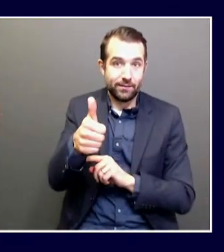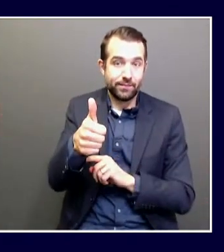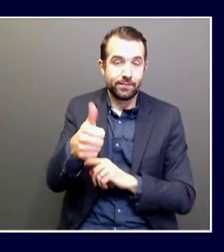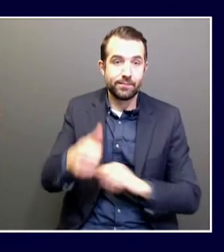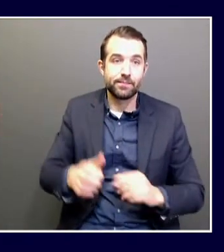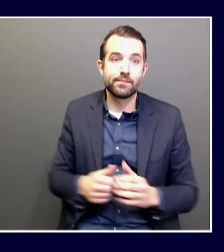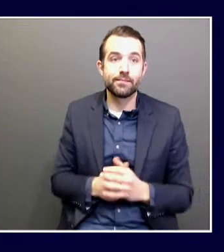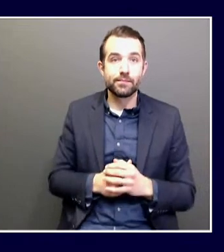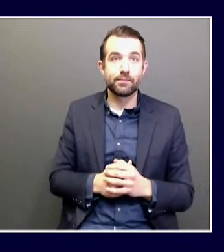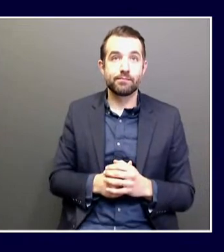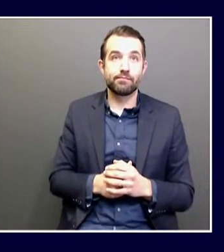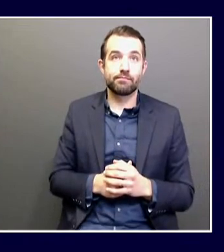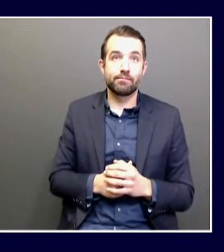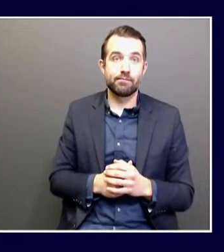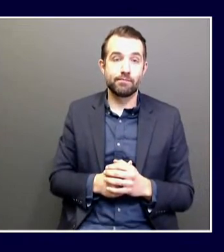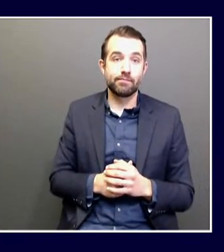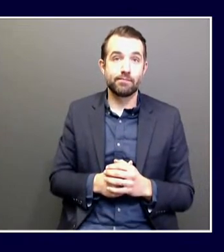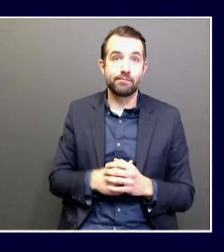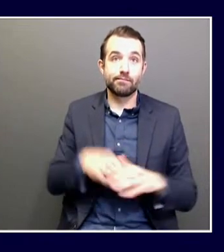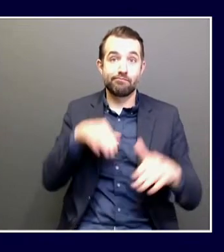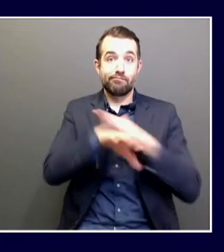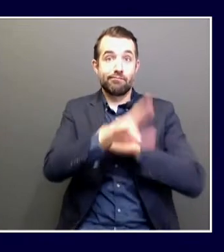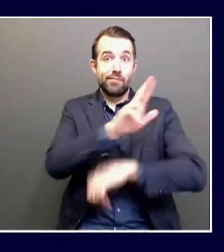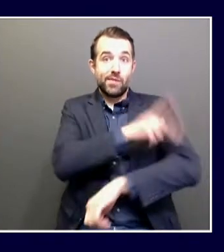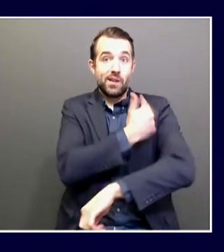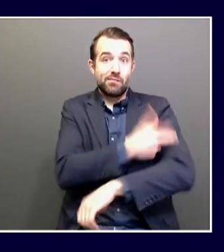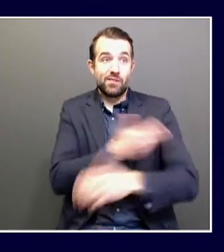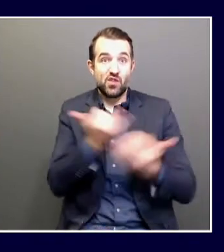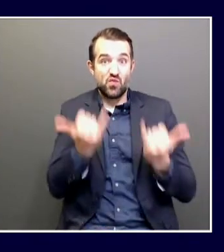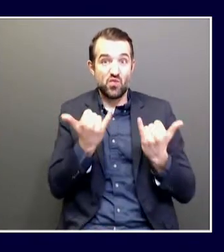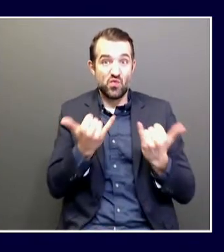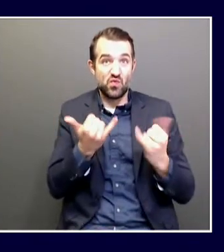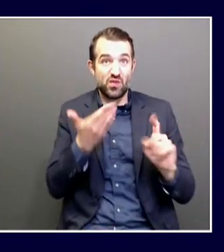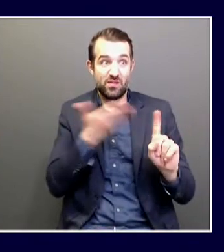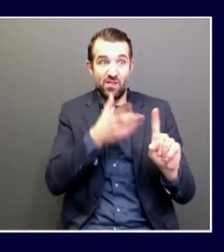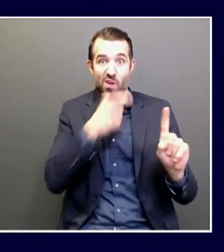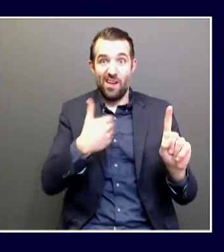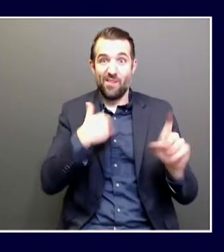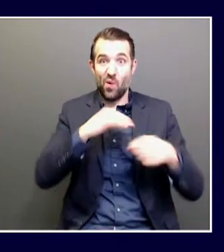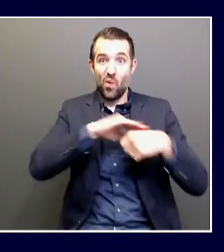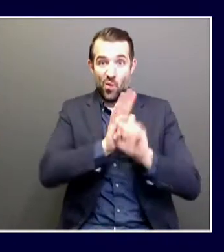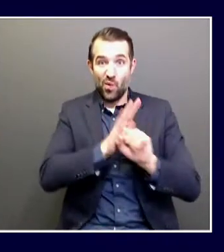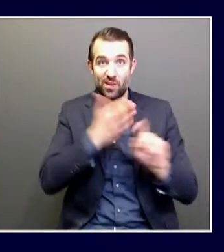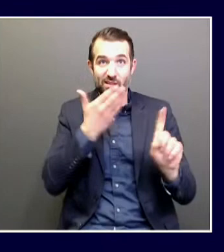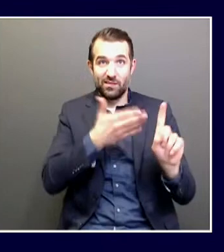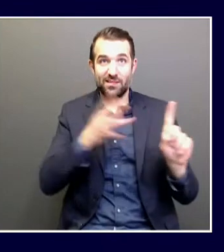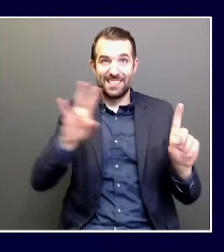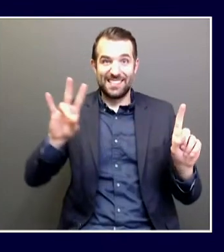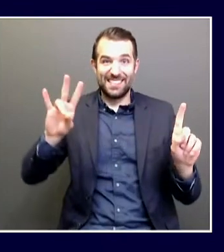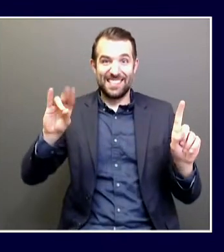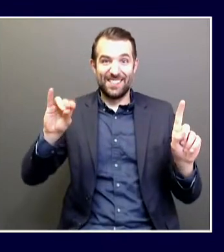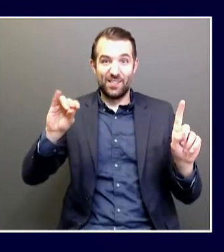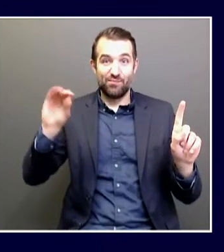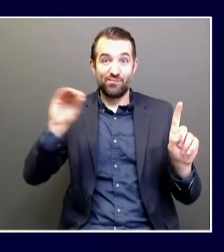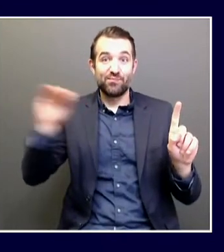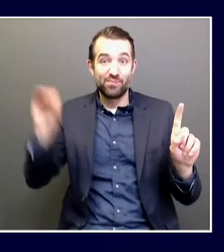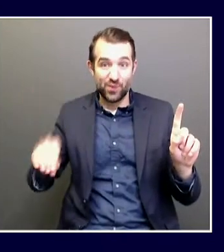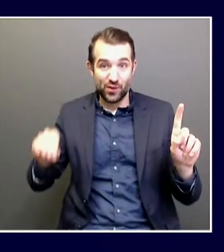in the hospital in Maine with COVID-19 are not fully vaccinated, 70%.